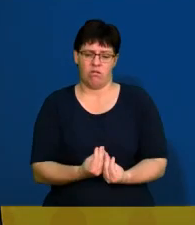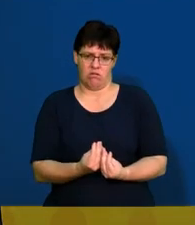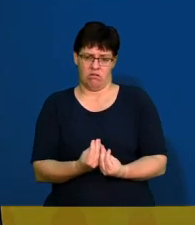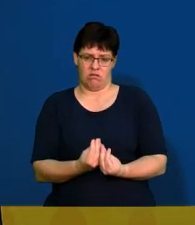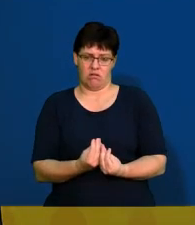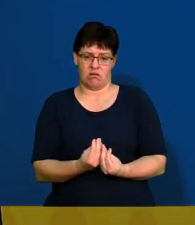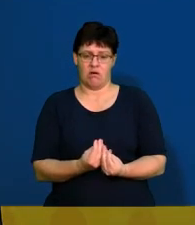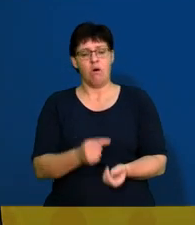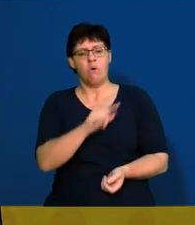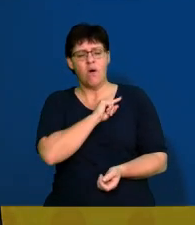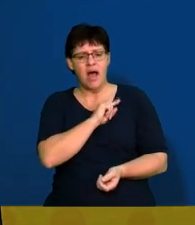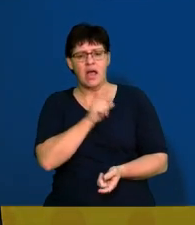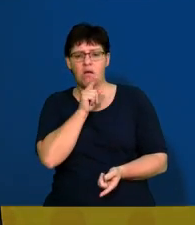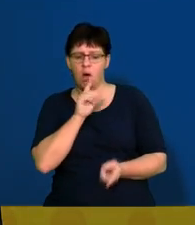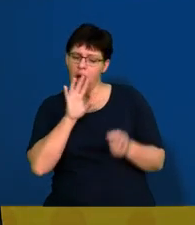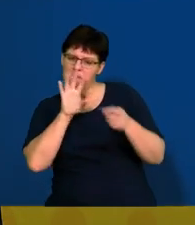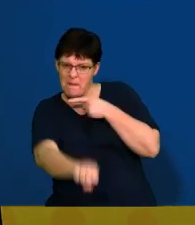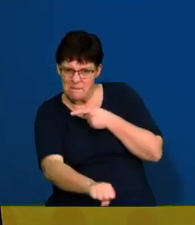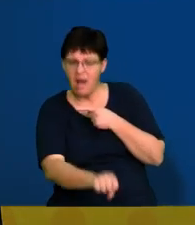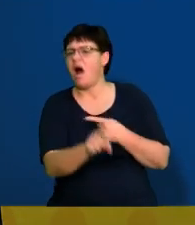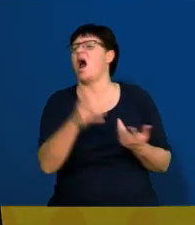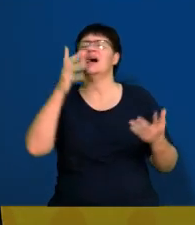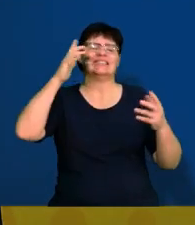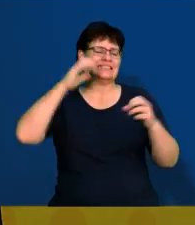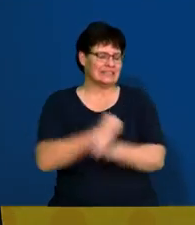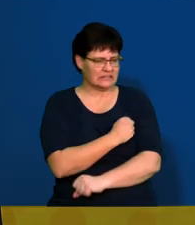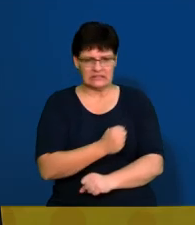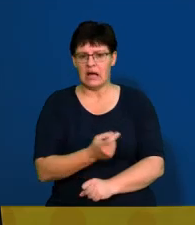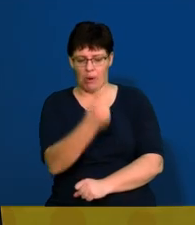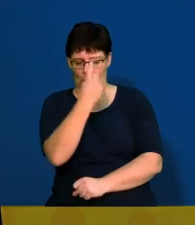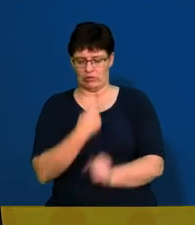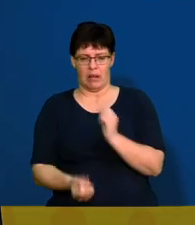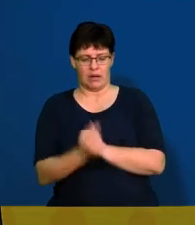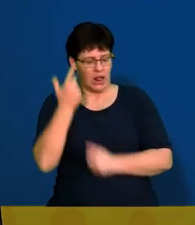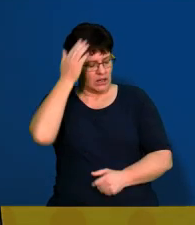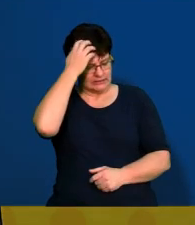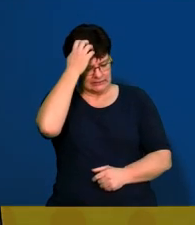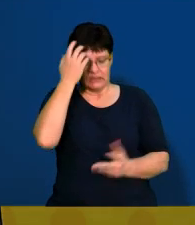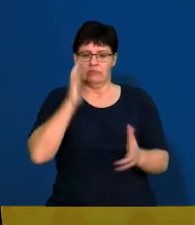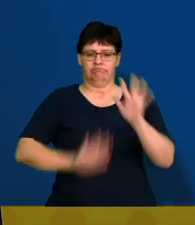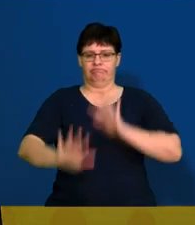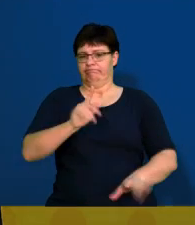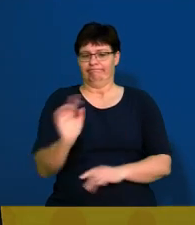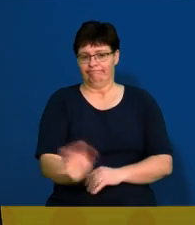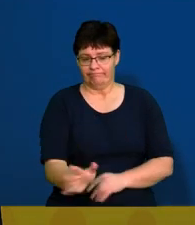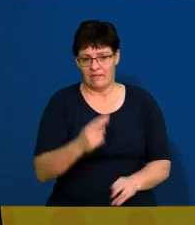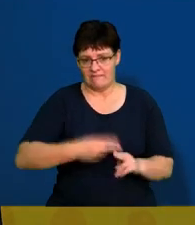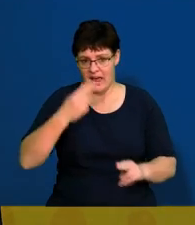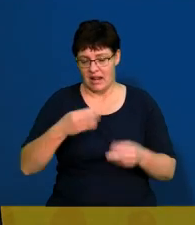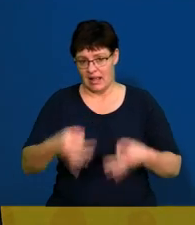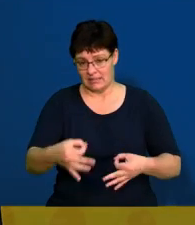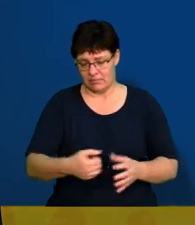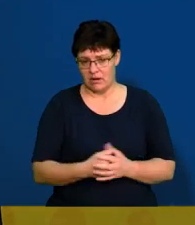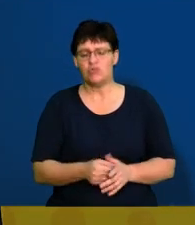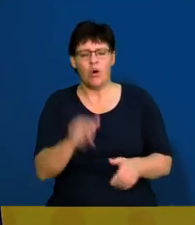so that you don't get found out if a question like that comes along in your final paper. Right?